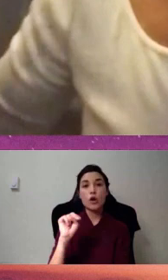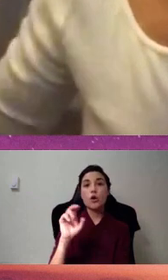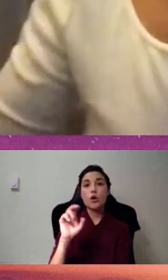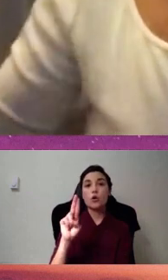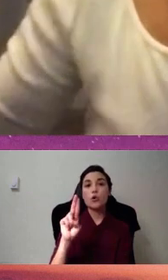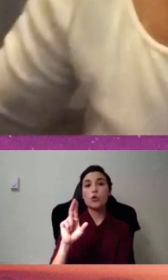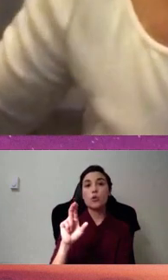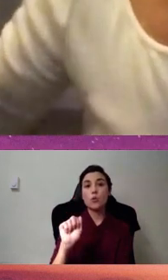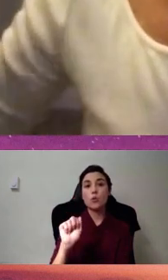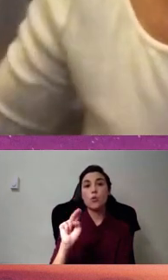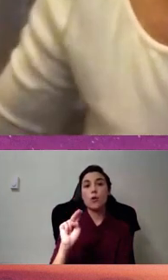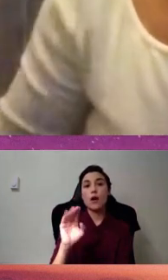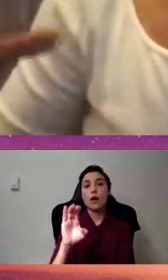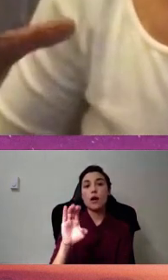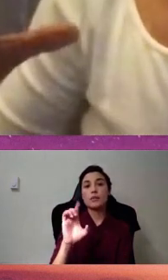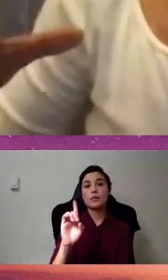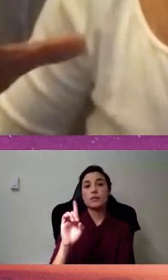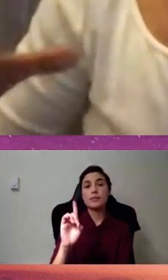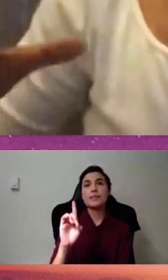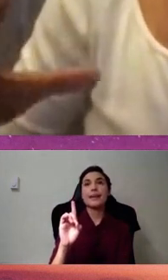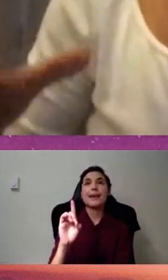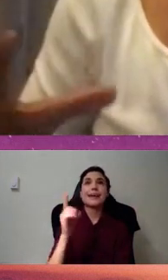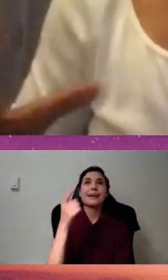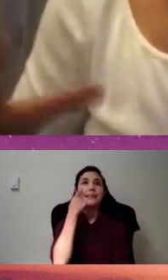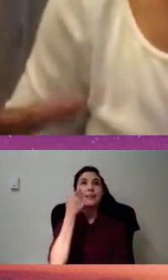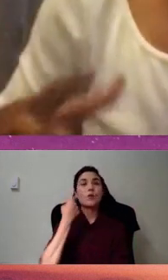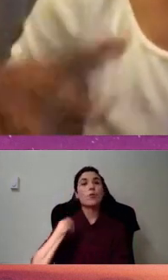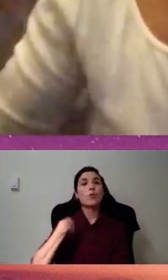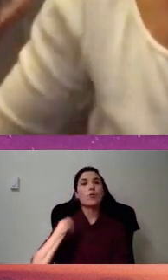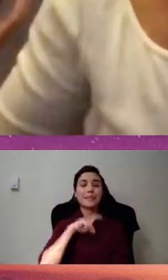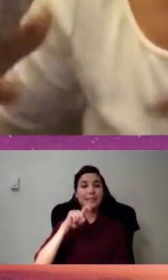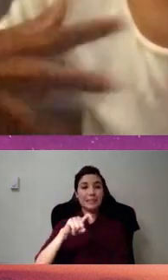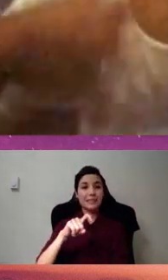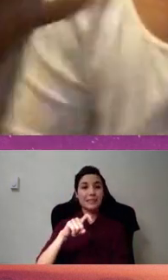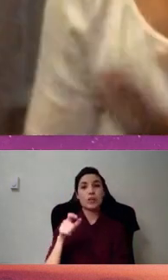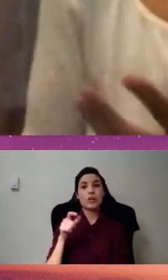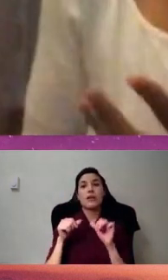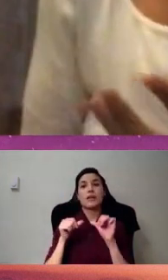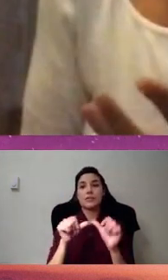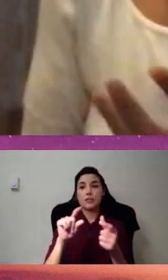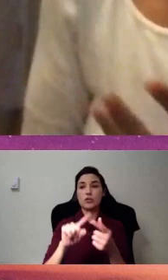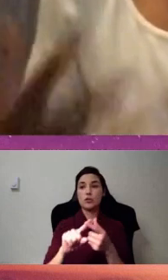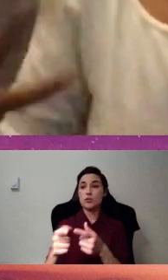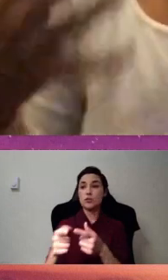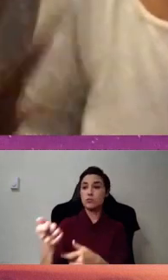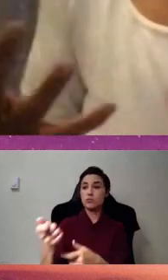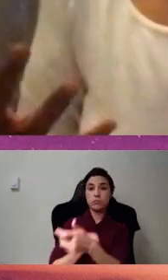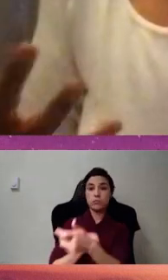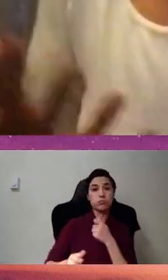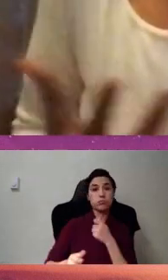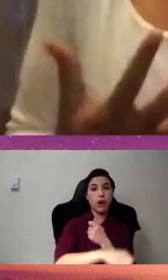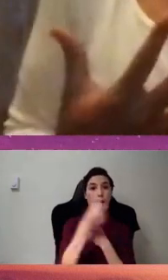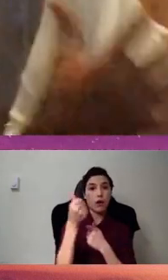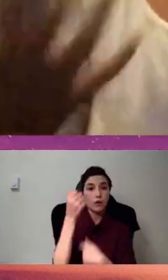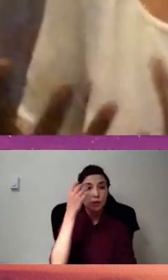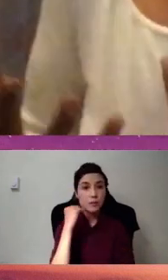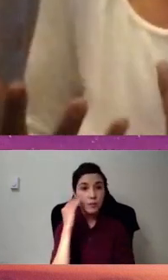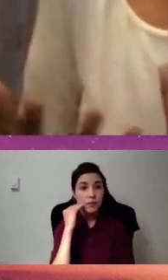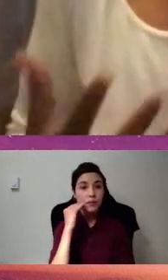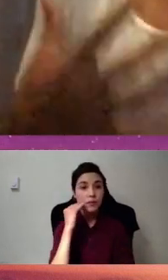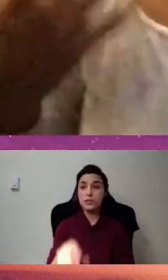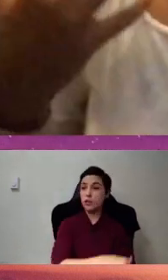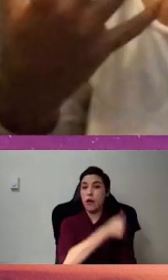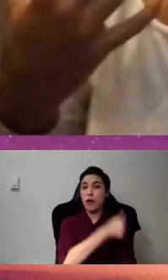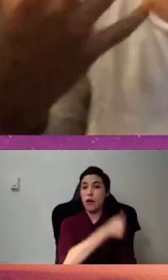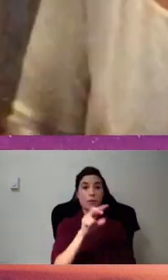and we need to bring in as many like perspectives and epistemologies into this conversation, because I know some folks really love gender. Like again, drag queens.